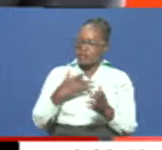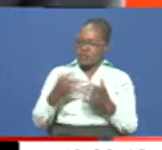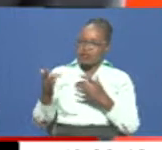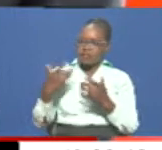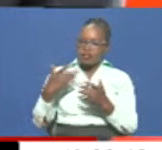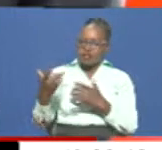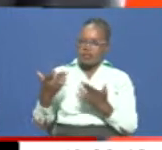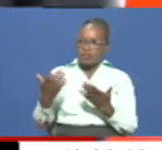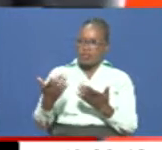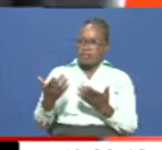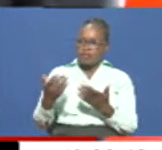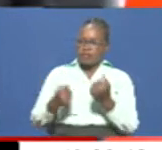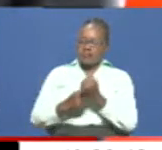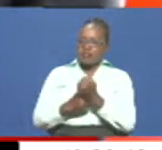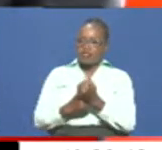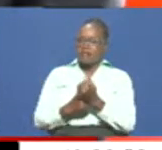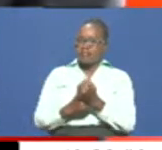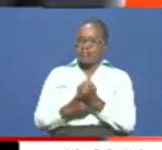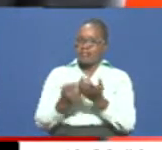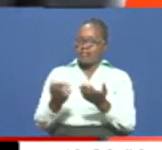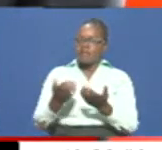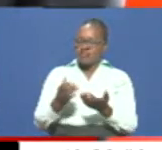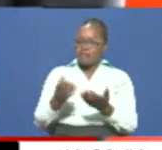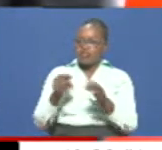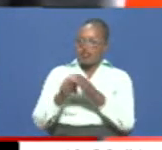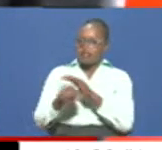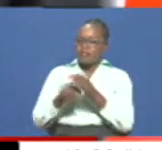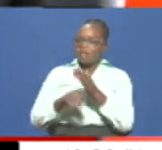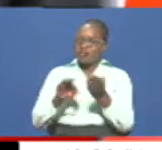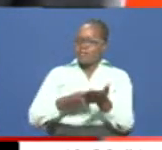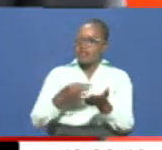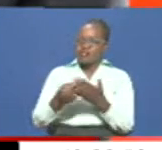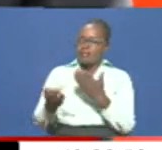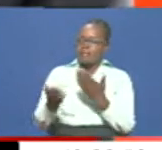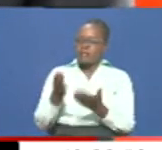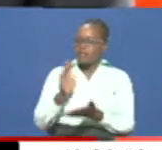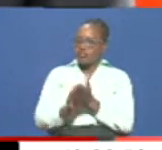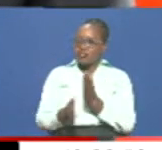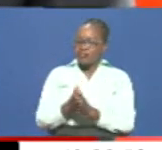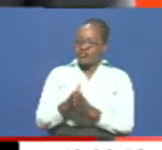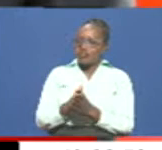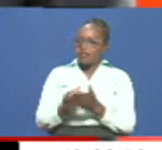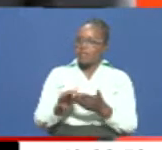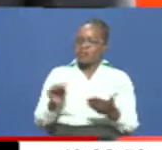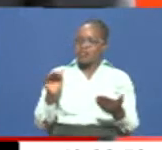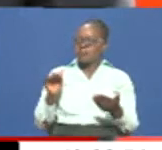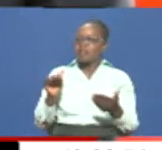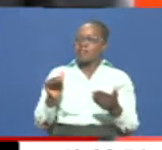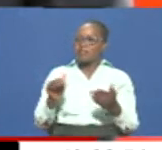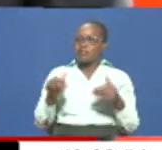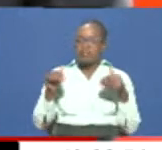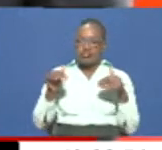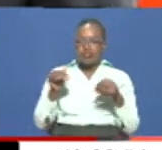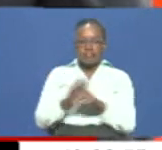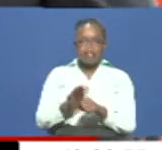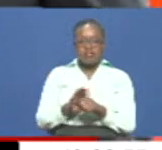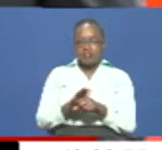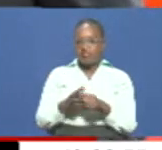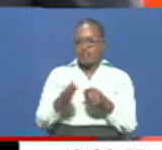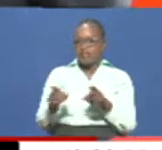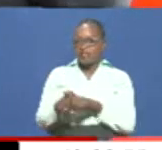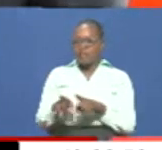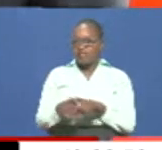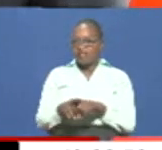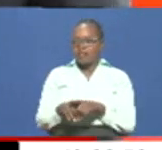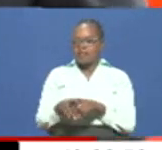support can now easily access funding without too much red tape, you know, where there's, I think, also an audience that